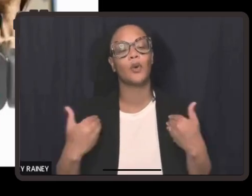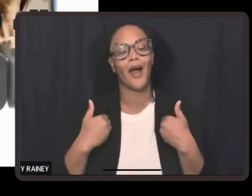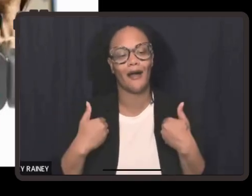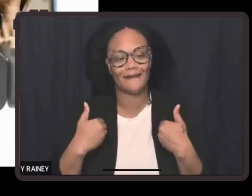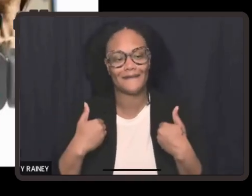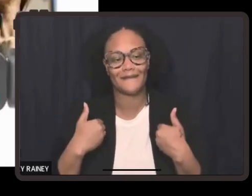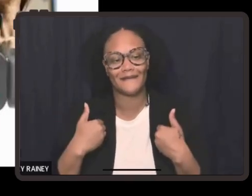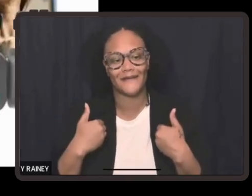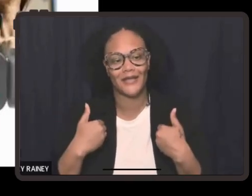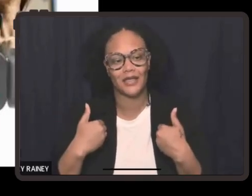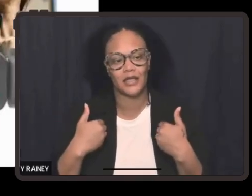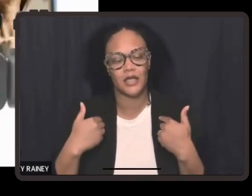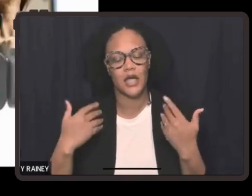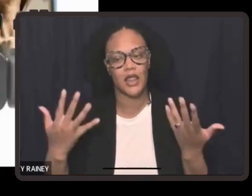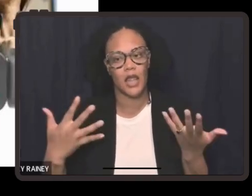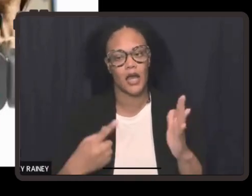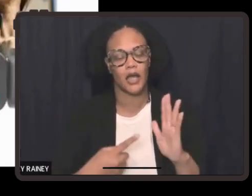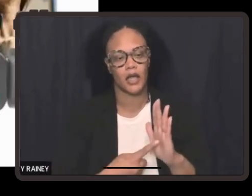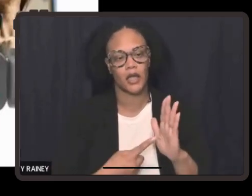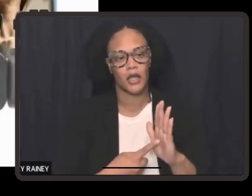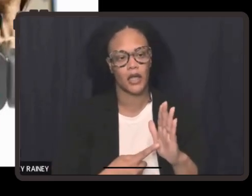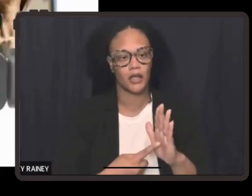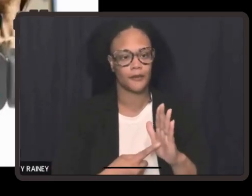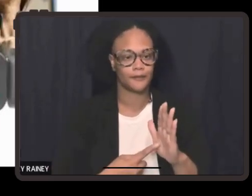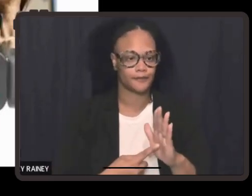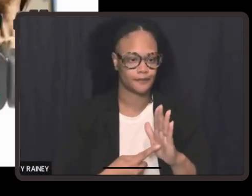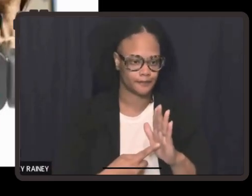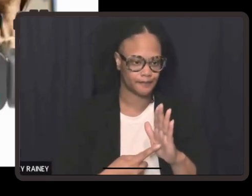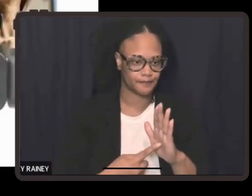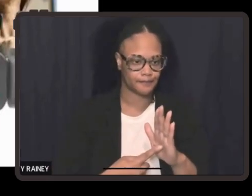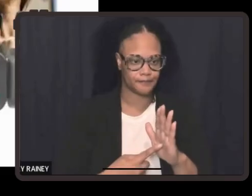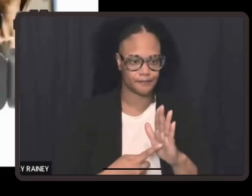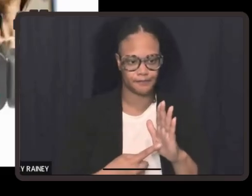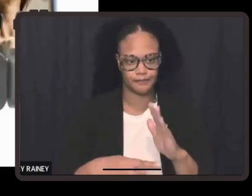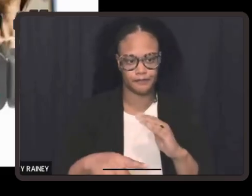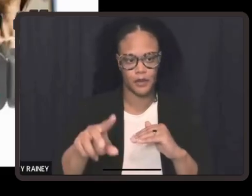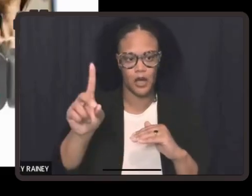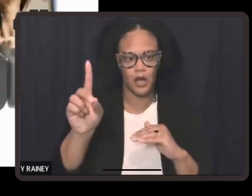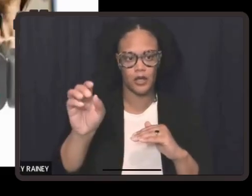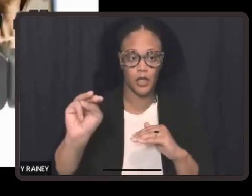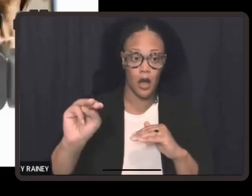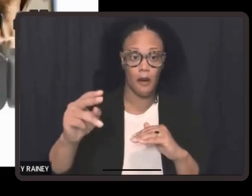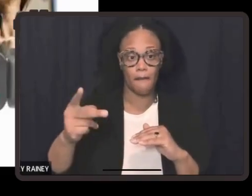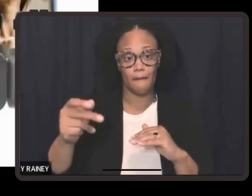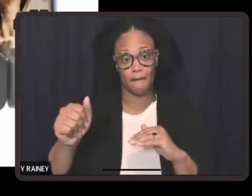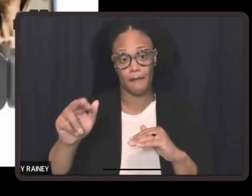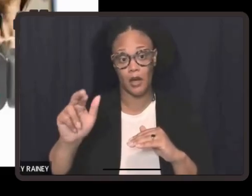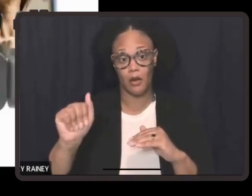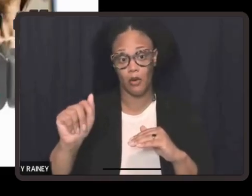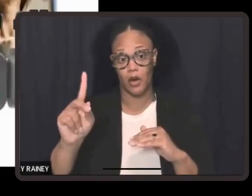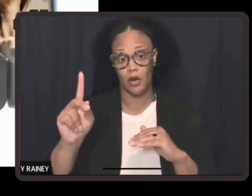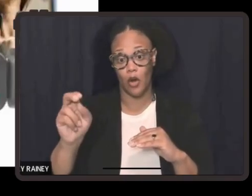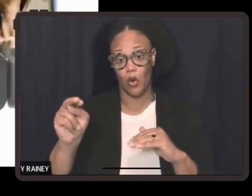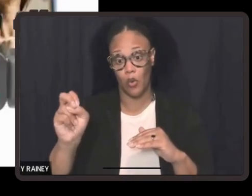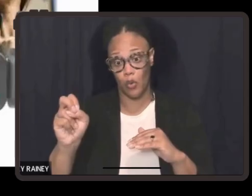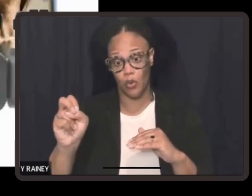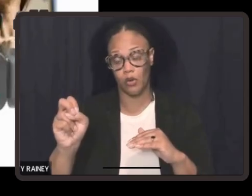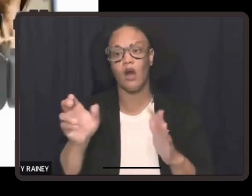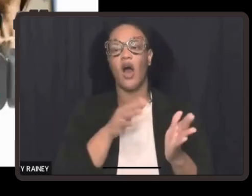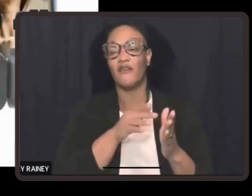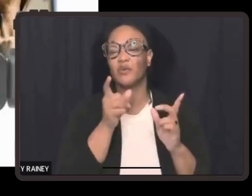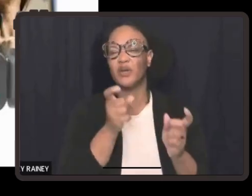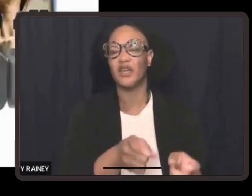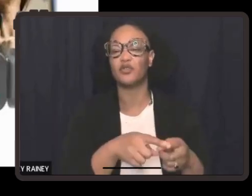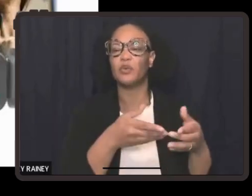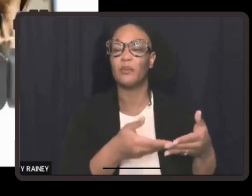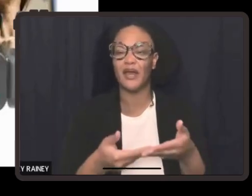things like domperidone, which is often given for the really the babies that are having problems with vomiting. We've